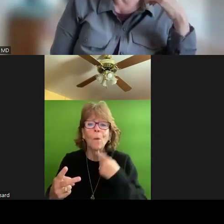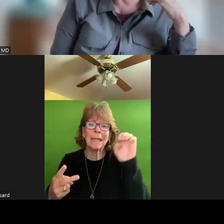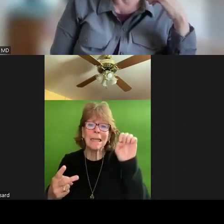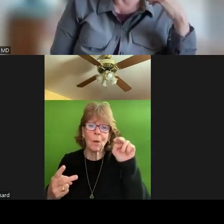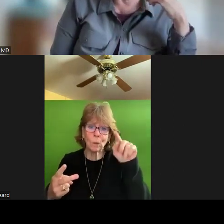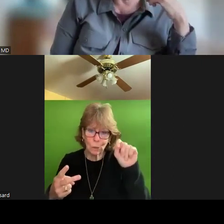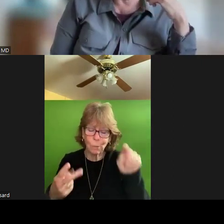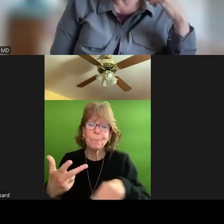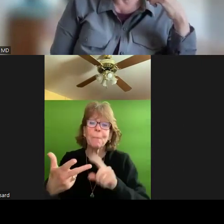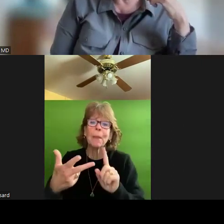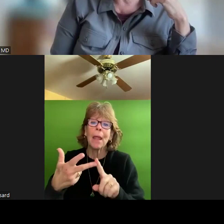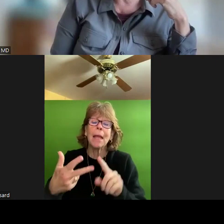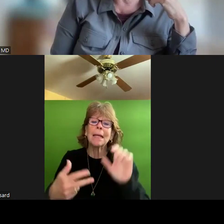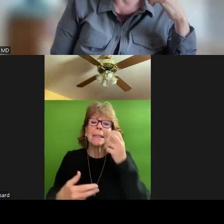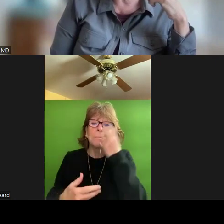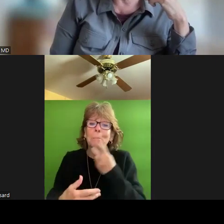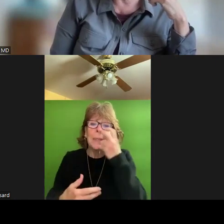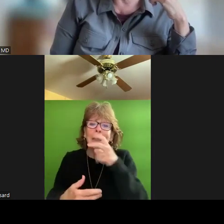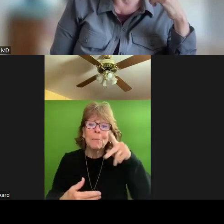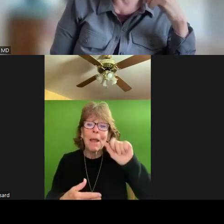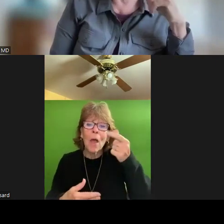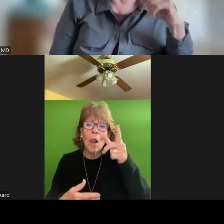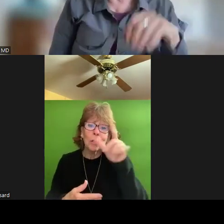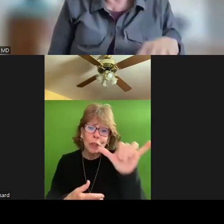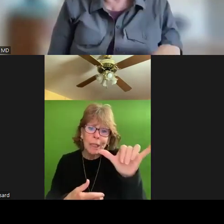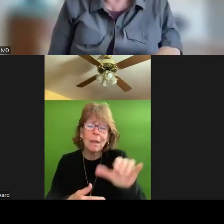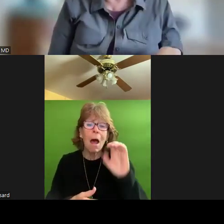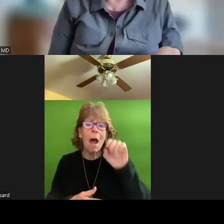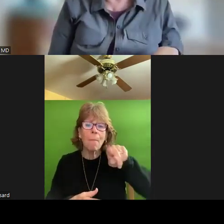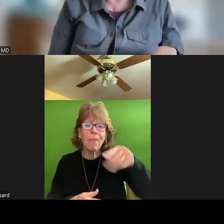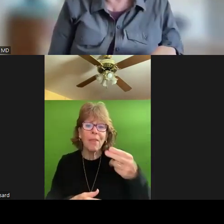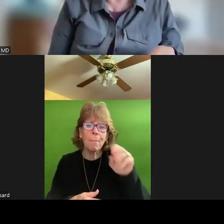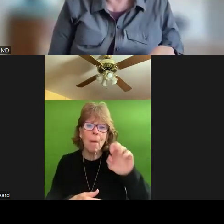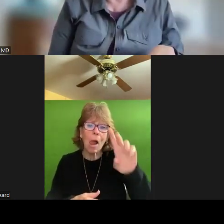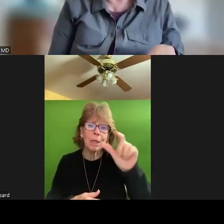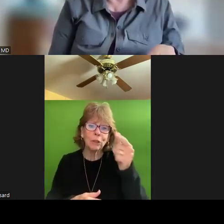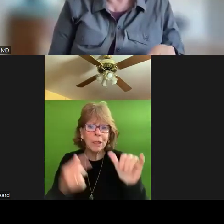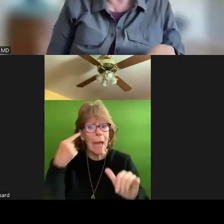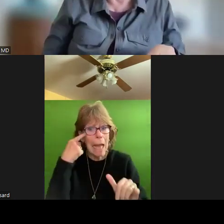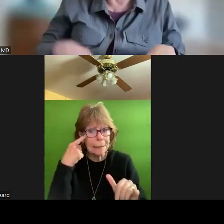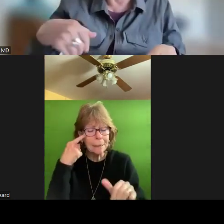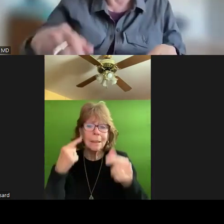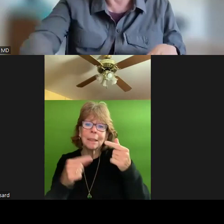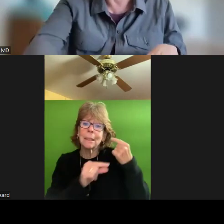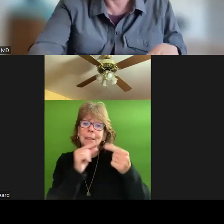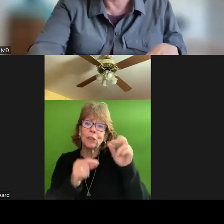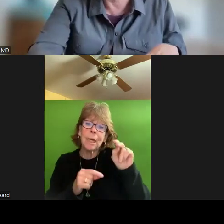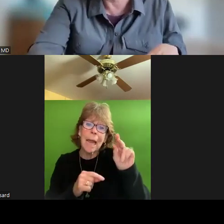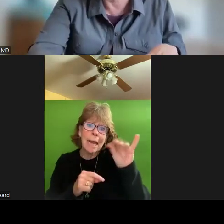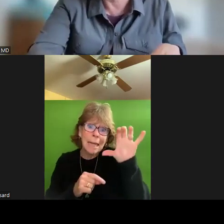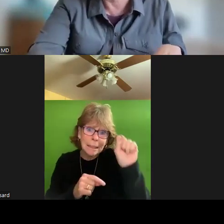speech pathology, ophthalmology, which is the eyes, genetics, and a developmental